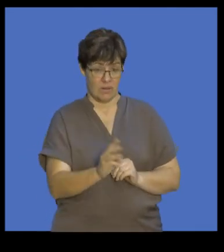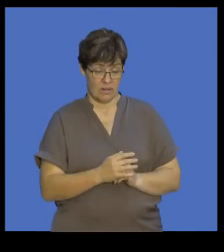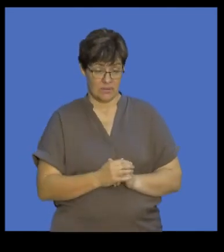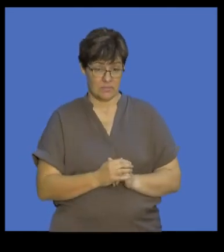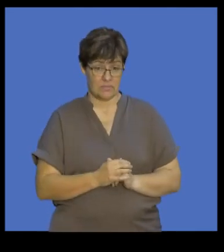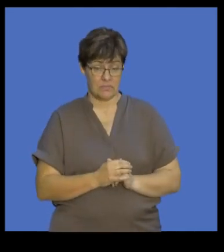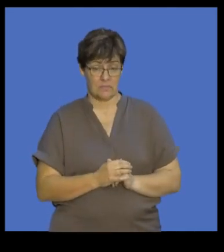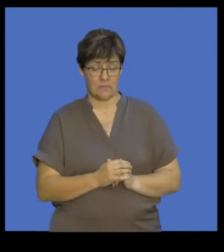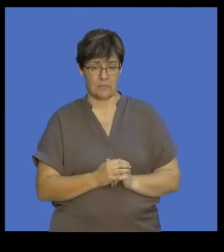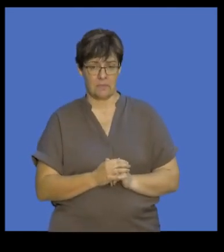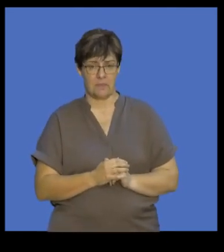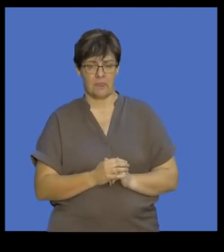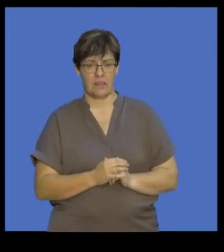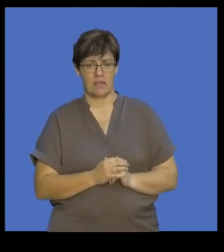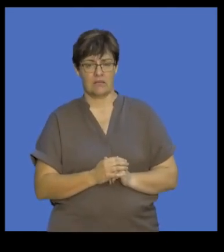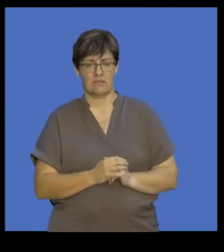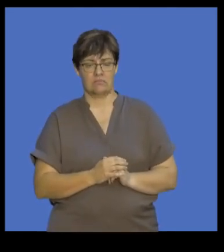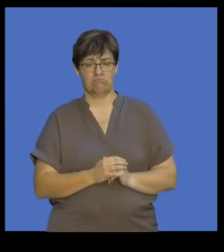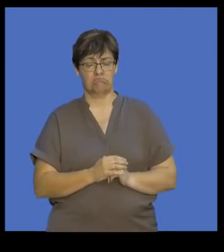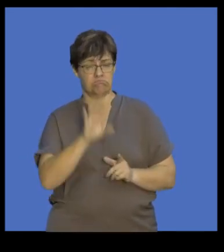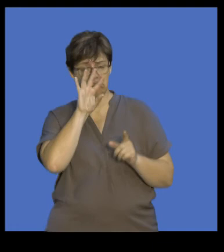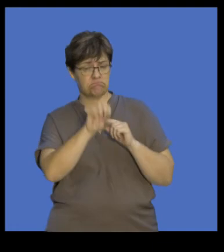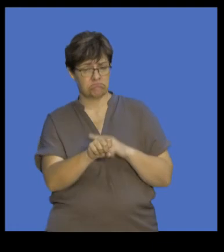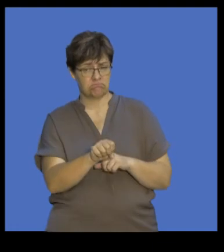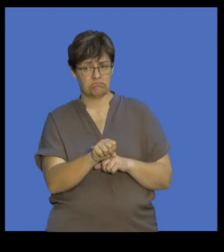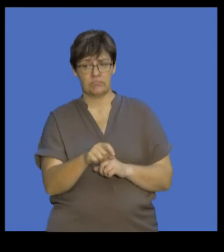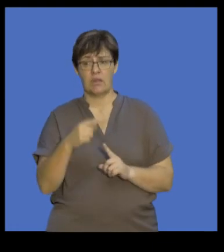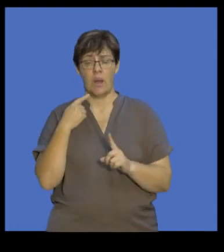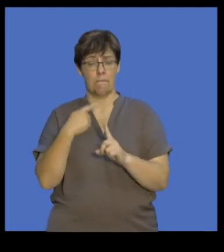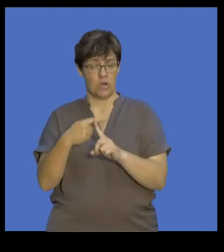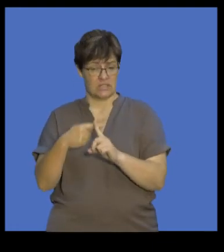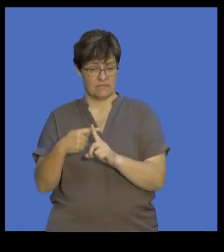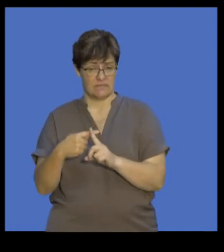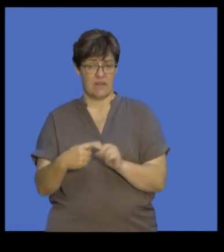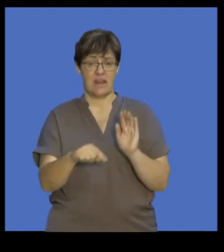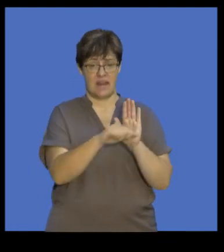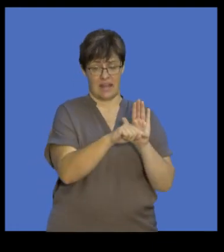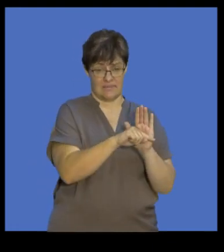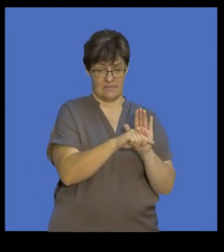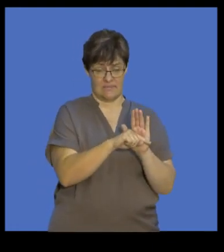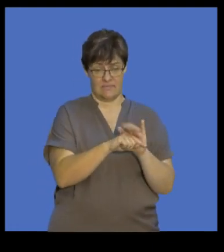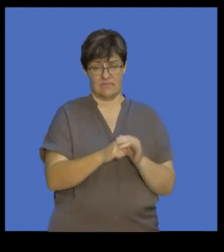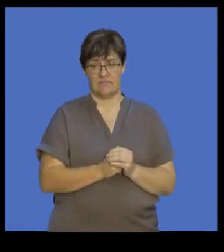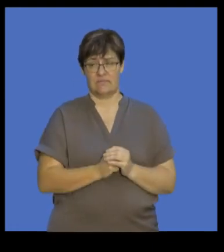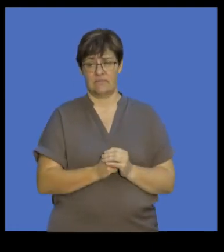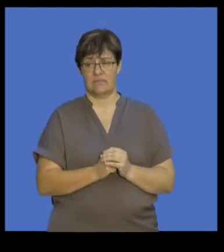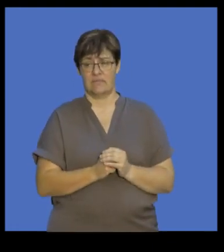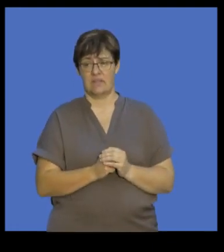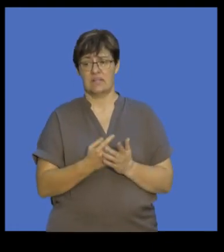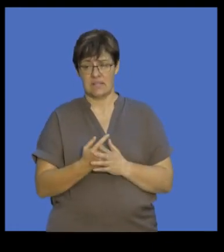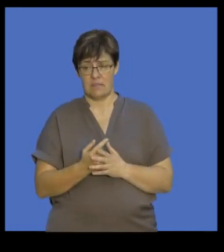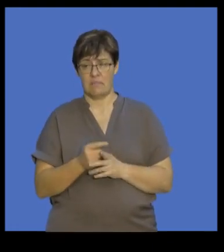the ammeter. Okay. But now let's also recall that this is the positive terminal and that's the